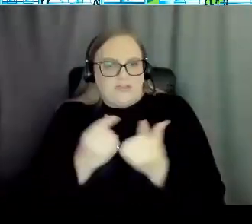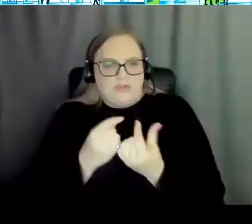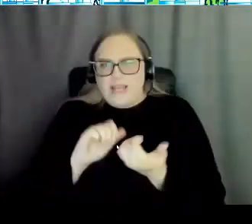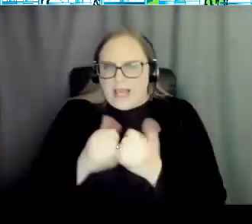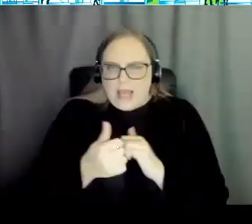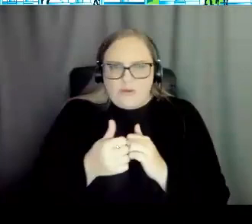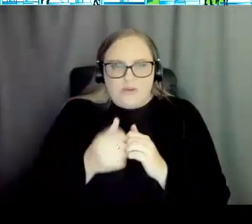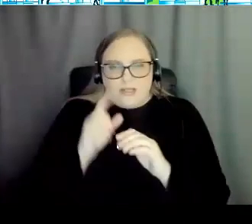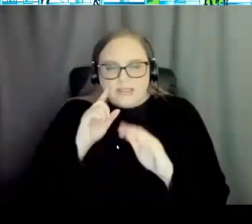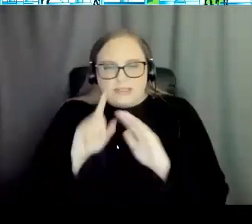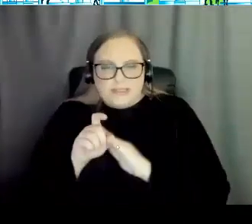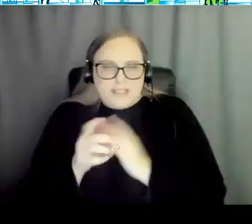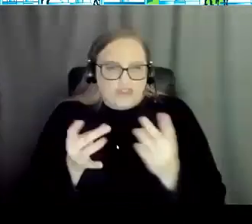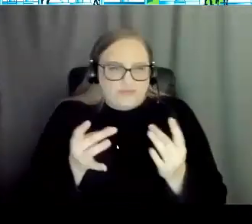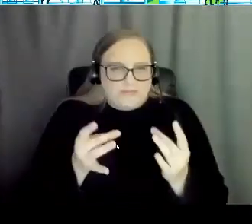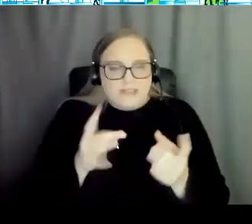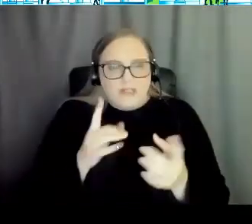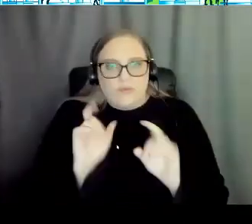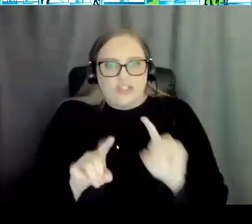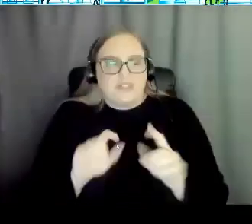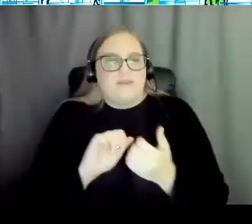tricky question of how one might